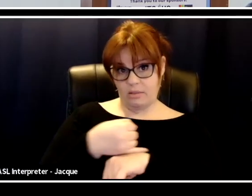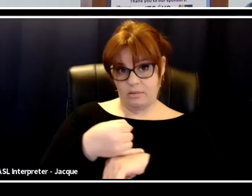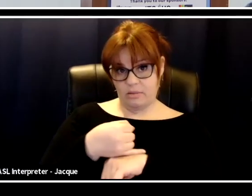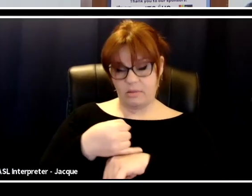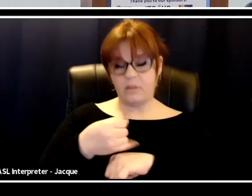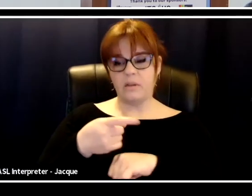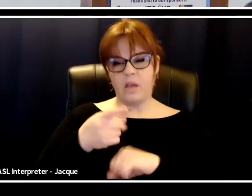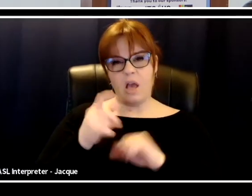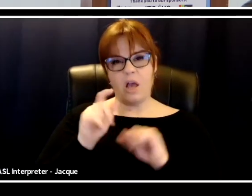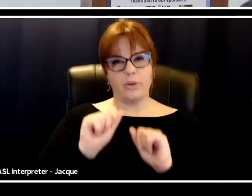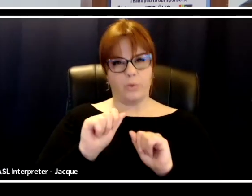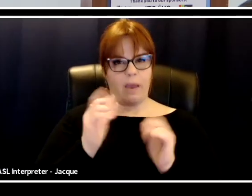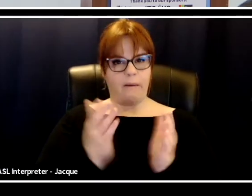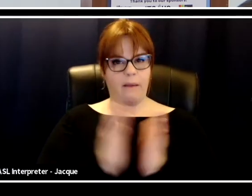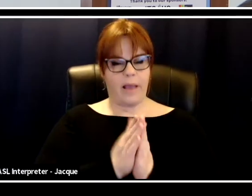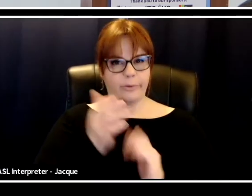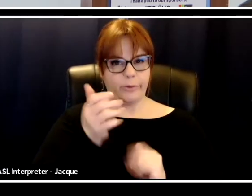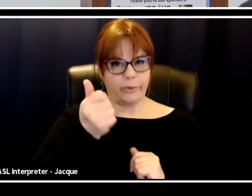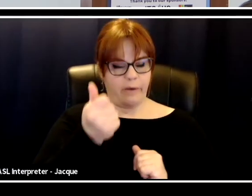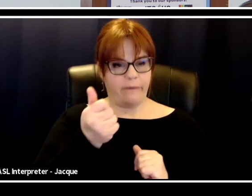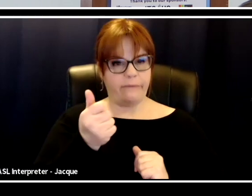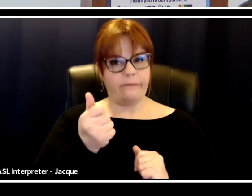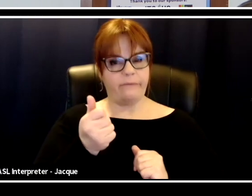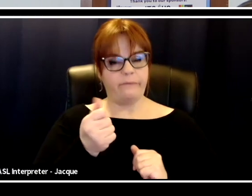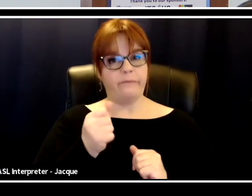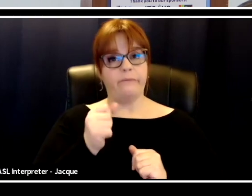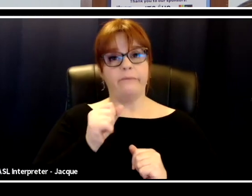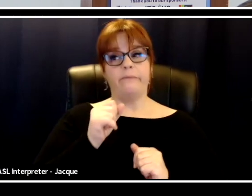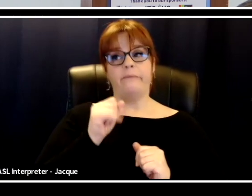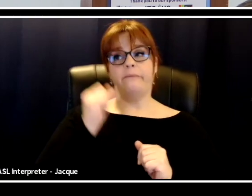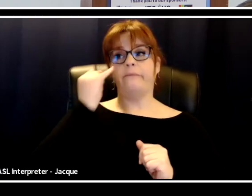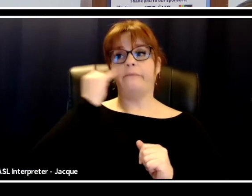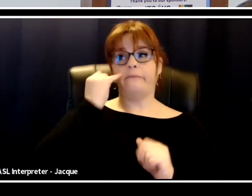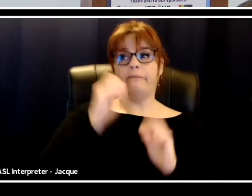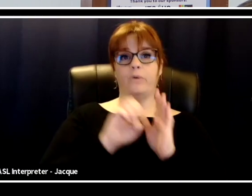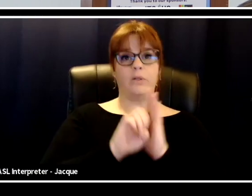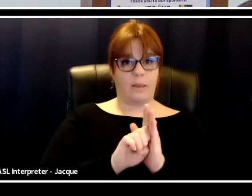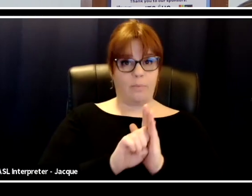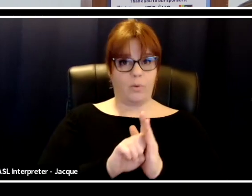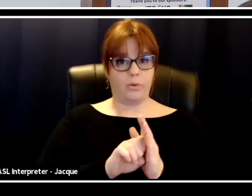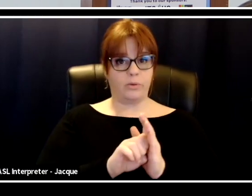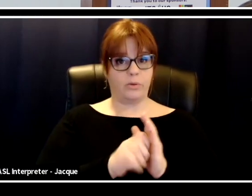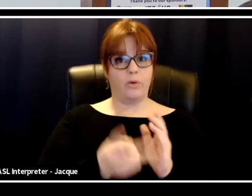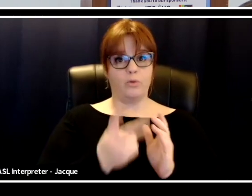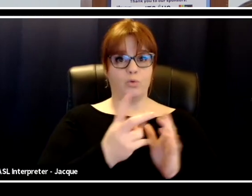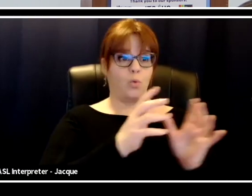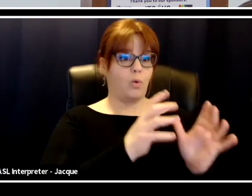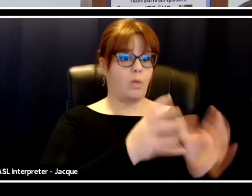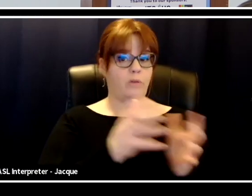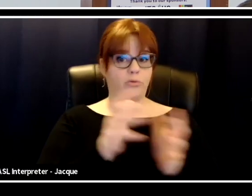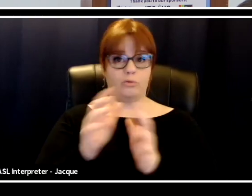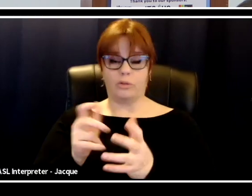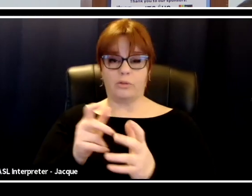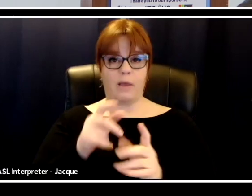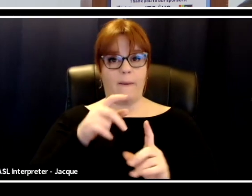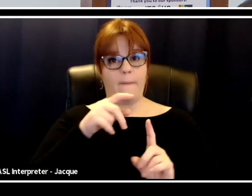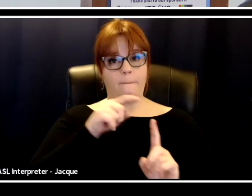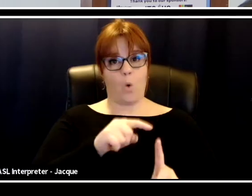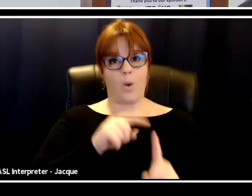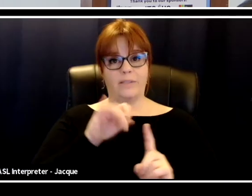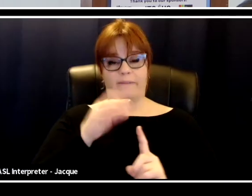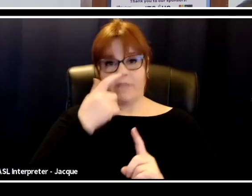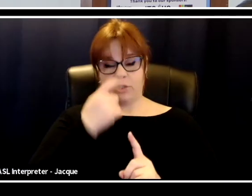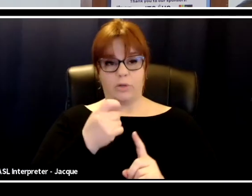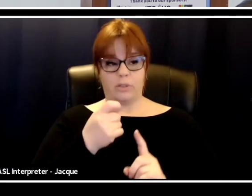ask yourself, you know, like if, for example, there are 2 clusters of points of interest in Island A and Island